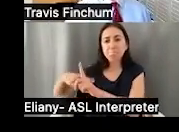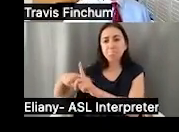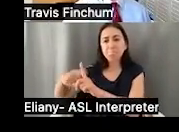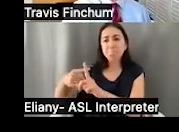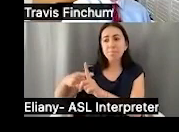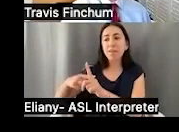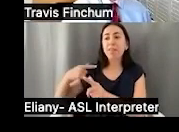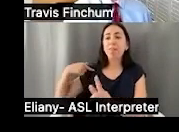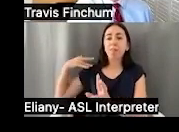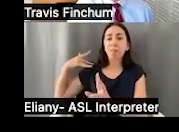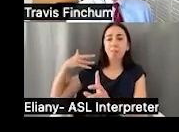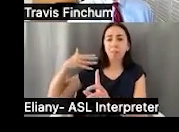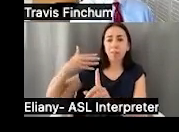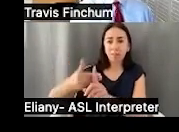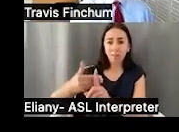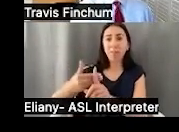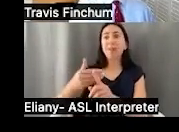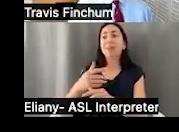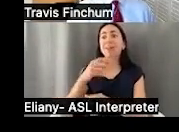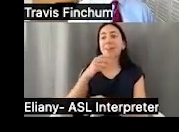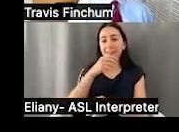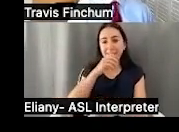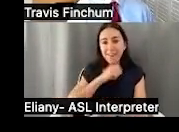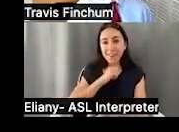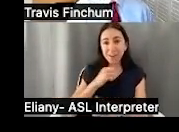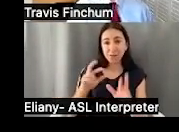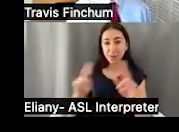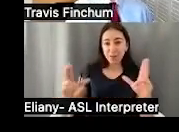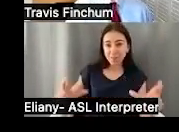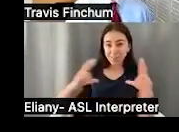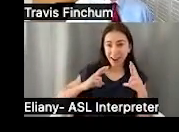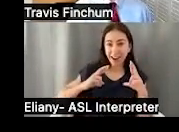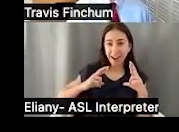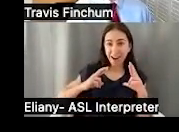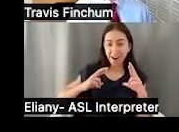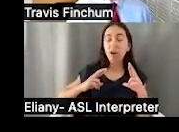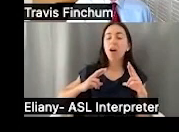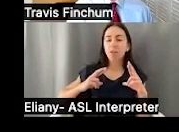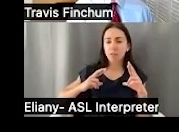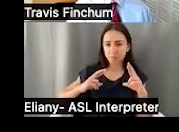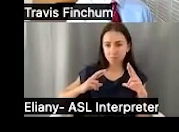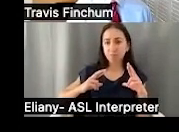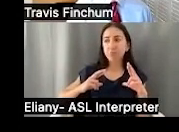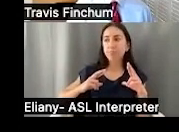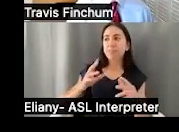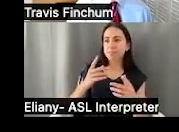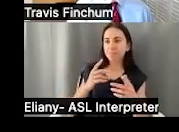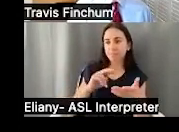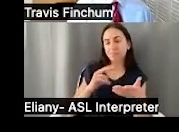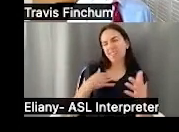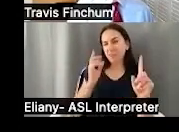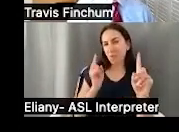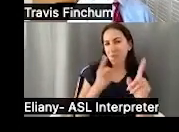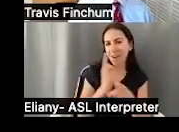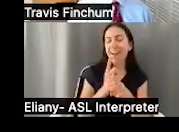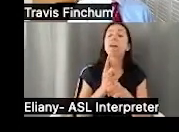we reach our retirement age, hopefully is the goal, we get to our retirement age, we can then start